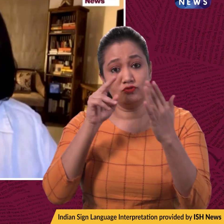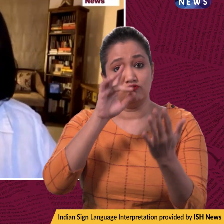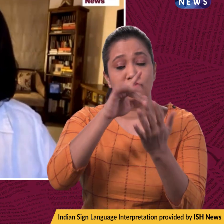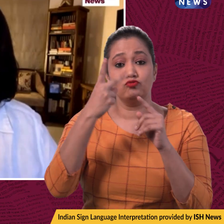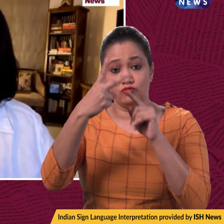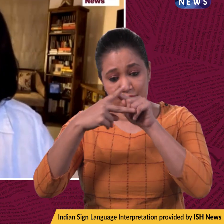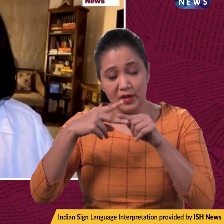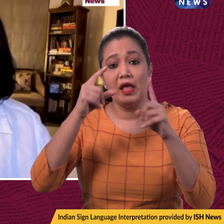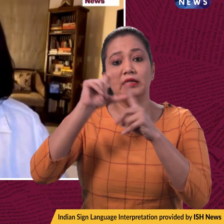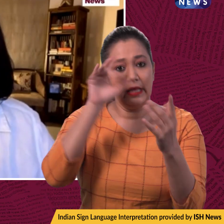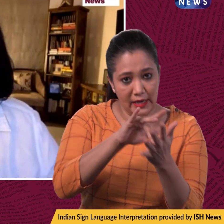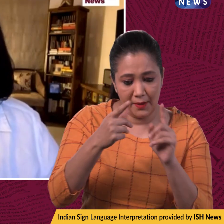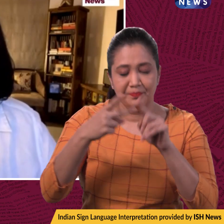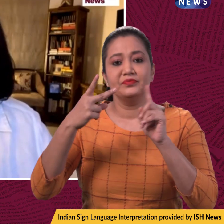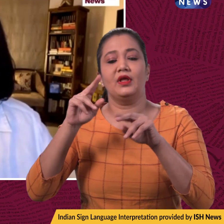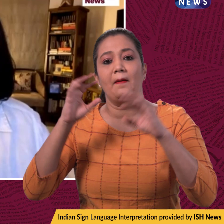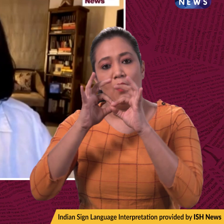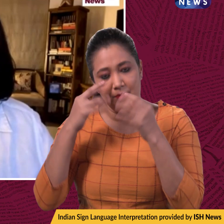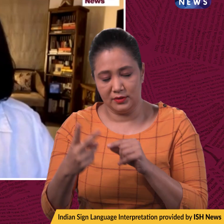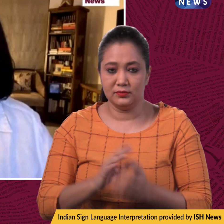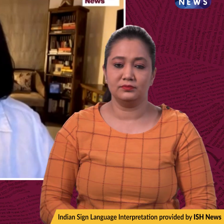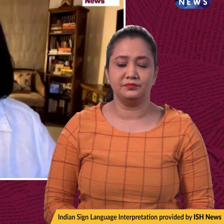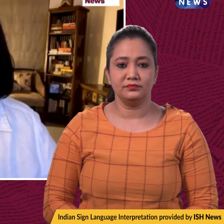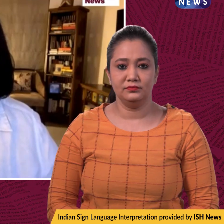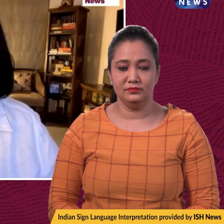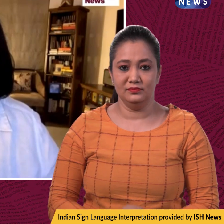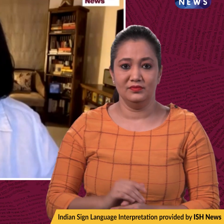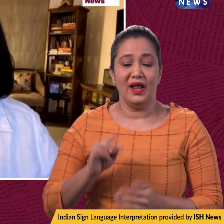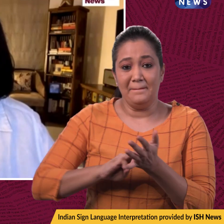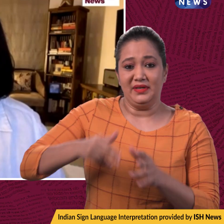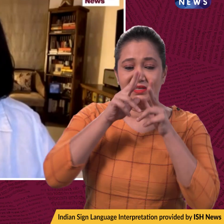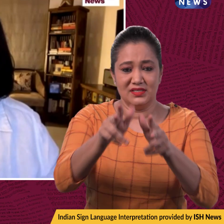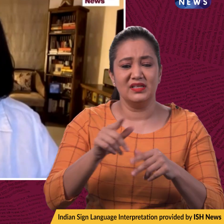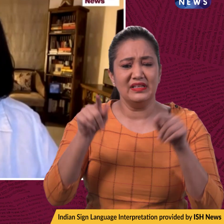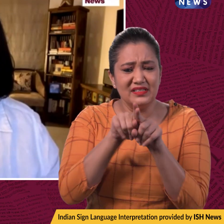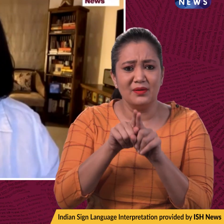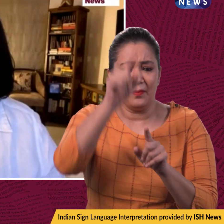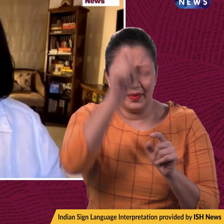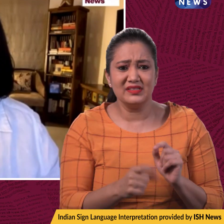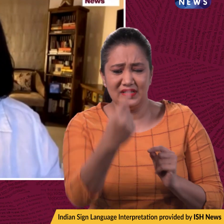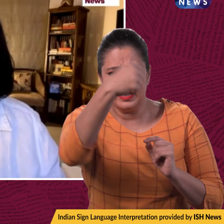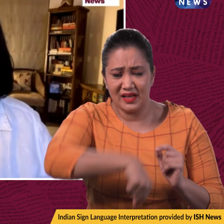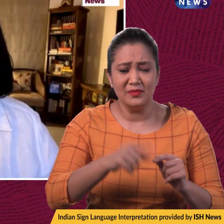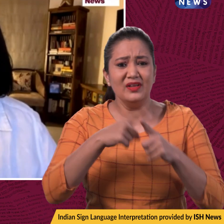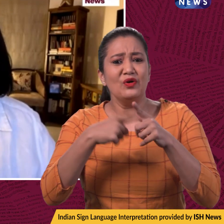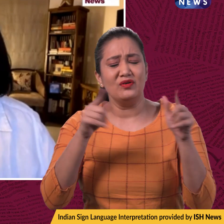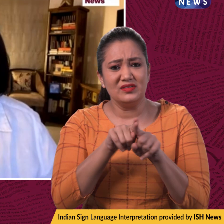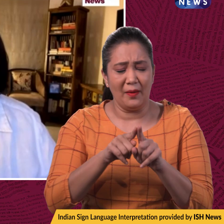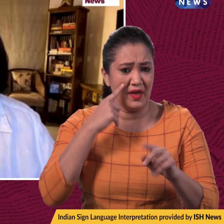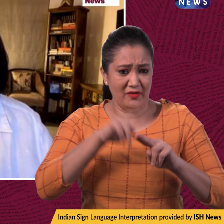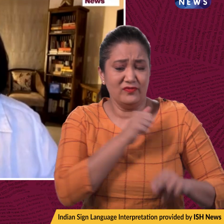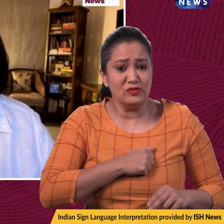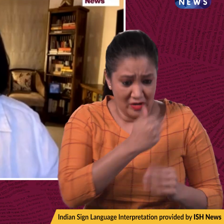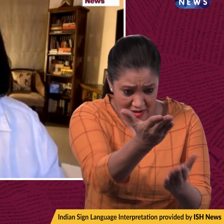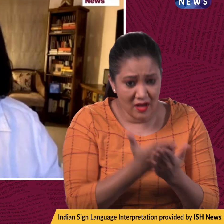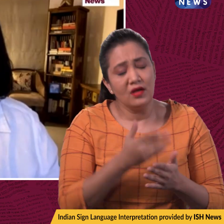him, one in Delhi and one in Mumbai. Narottam Mishra said, and I quote, "We will not allow such jesters to perform. If he tenders an apology,